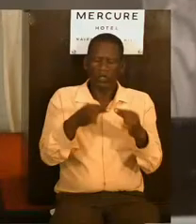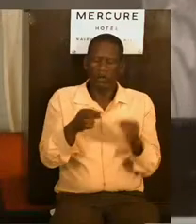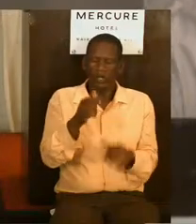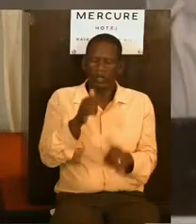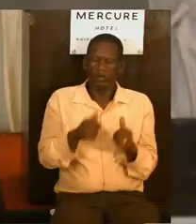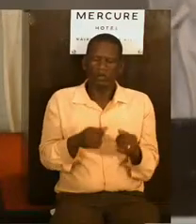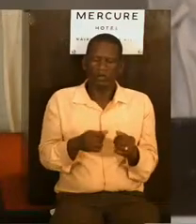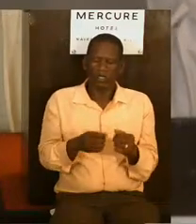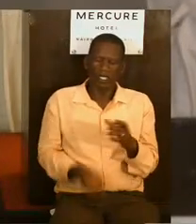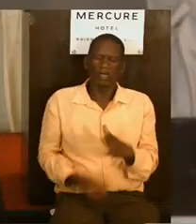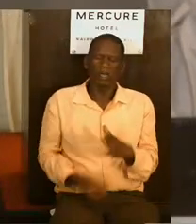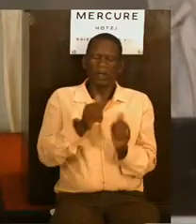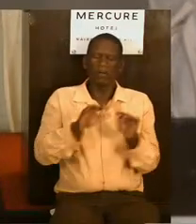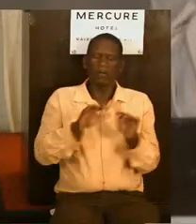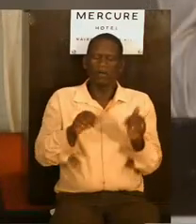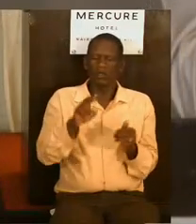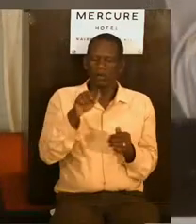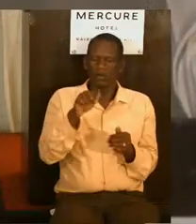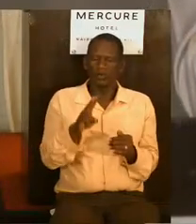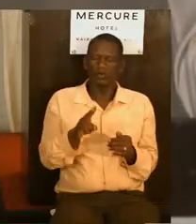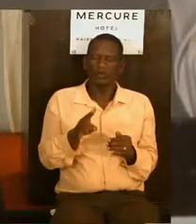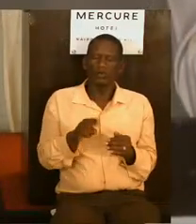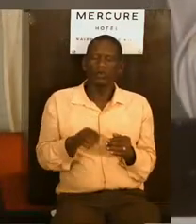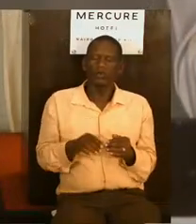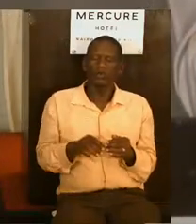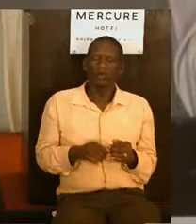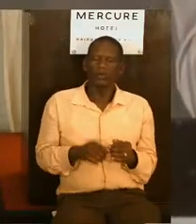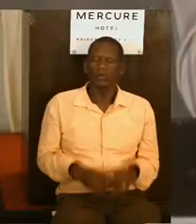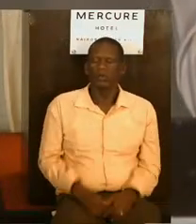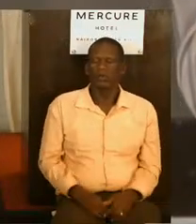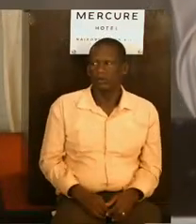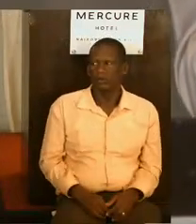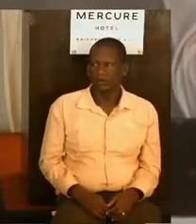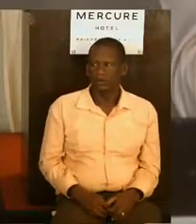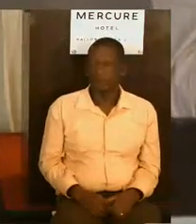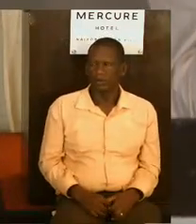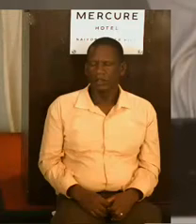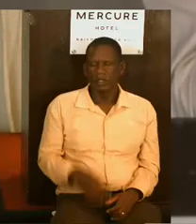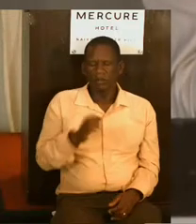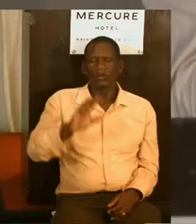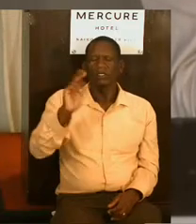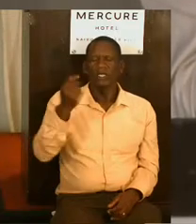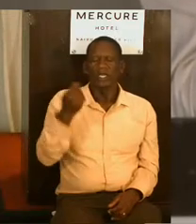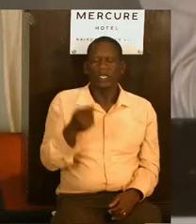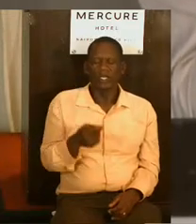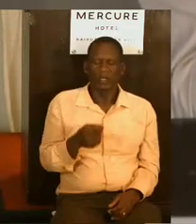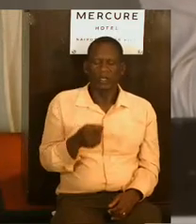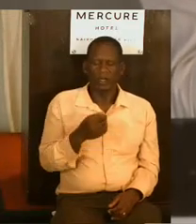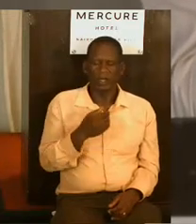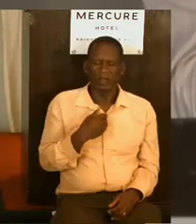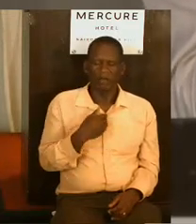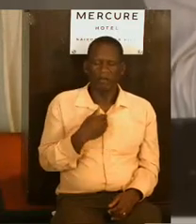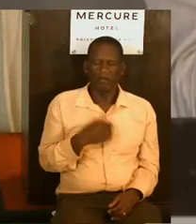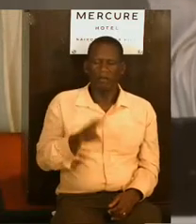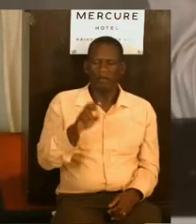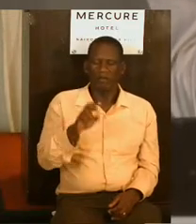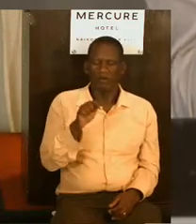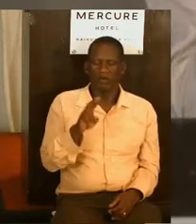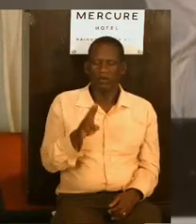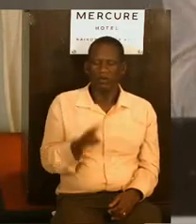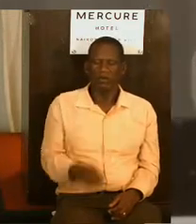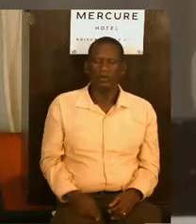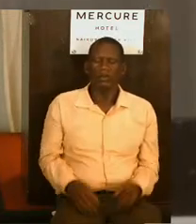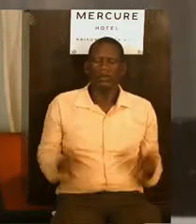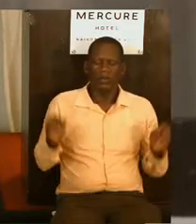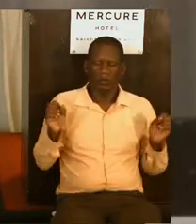coin about utu on 2030. because Kenyans have